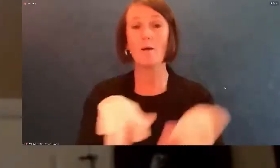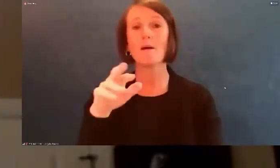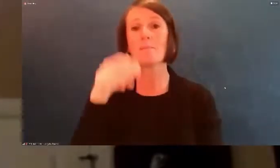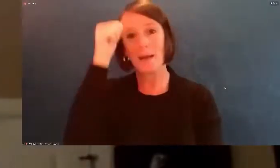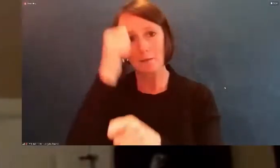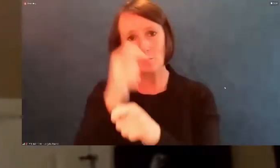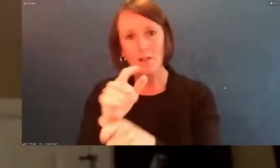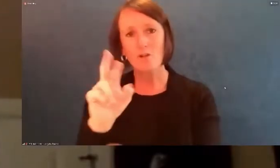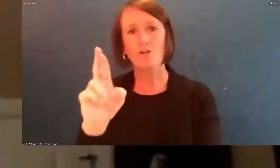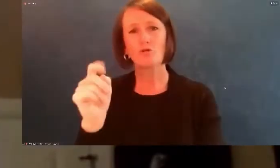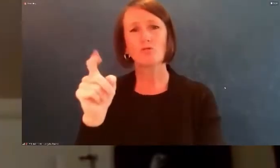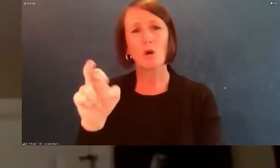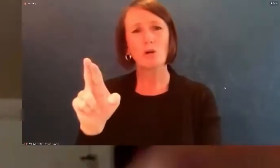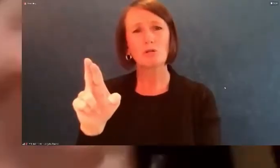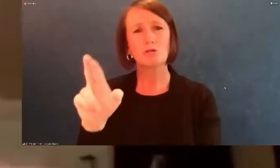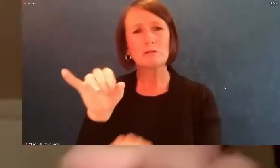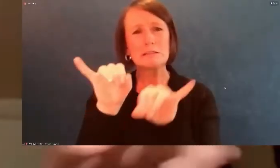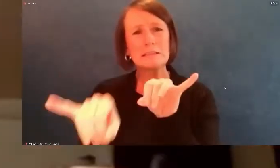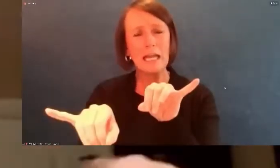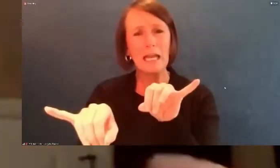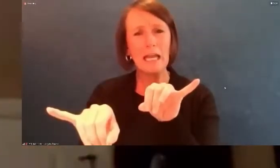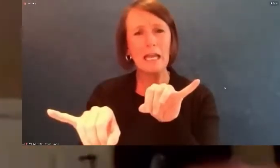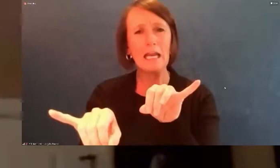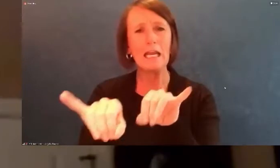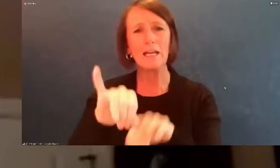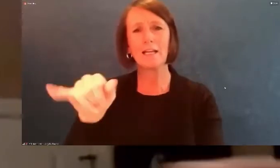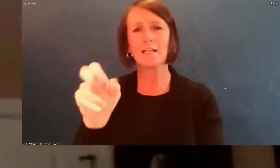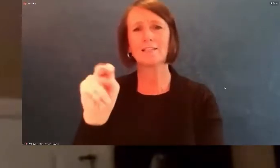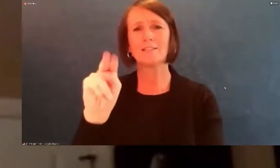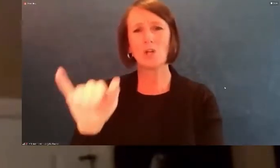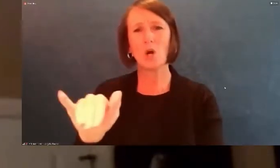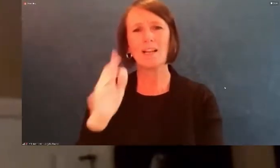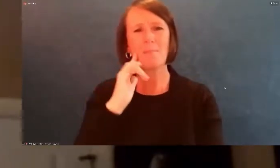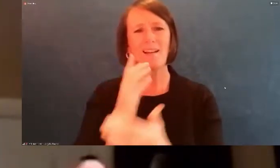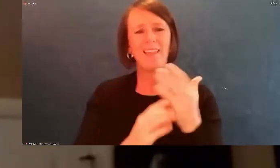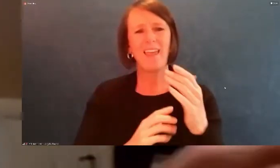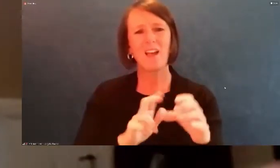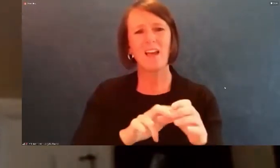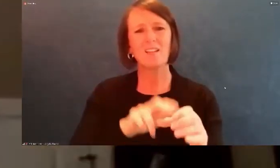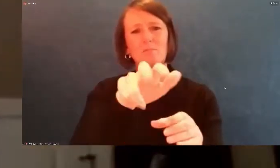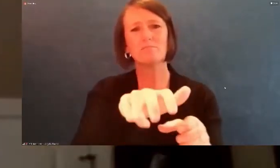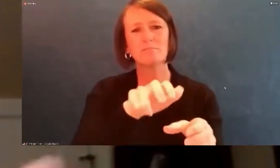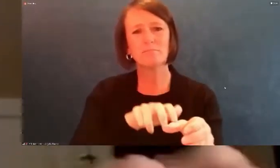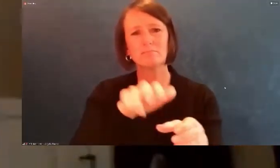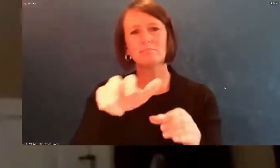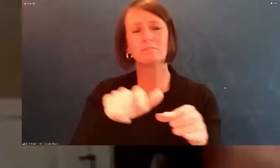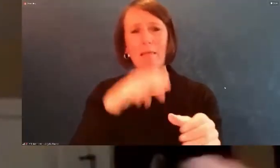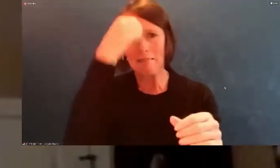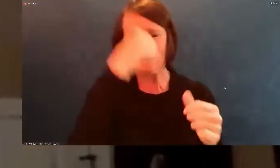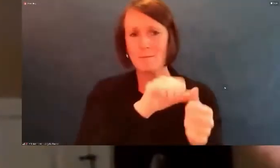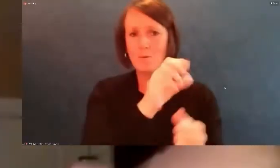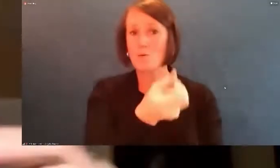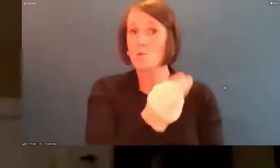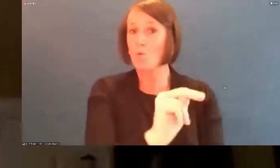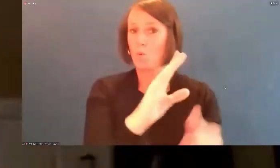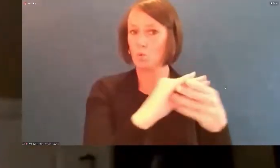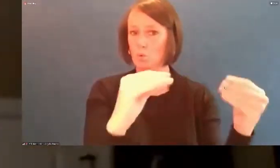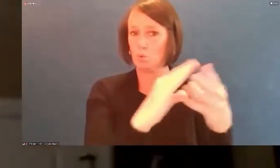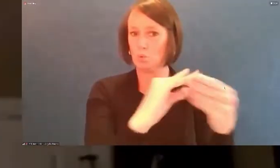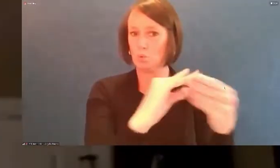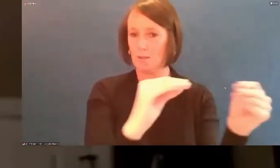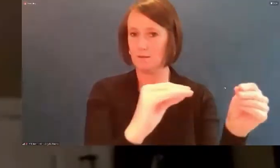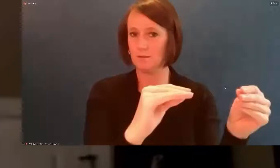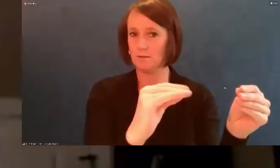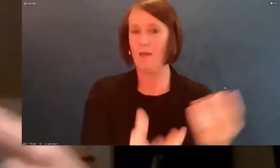He remembers certain stories. My brother Johnny stayed. My brother Jamie stayed. They remembered their own stories and they took what they